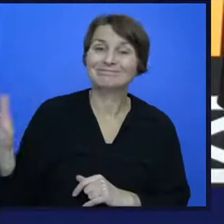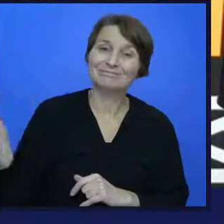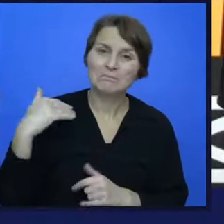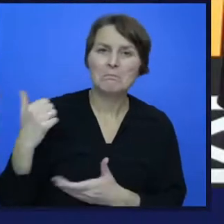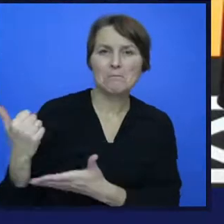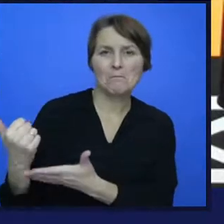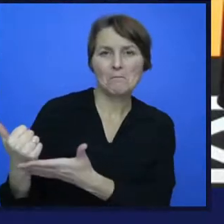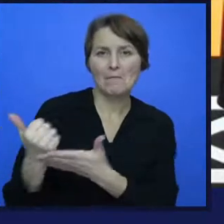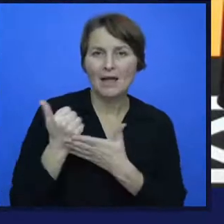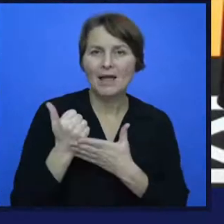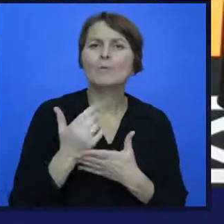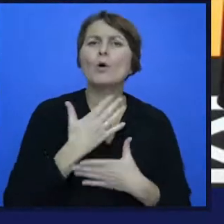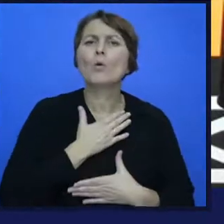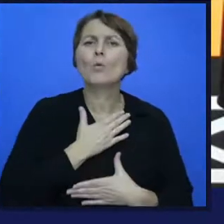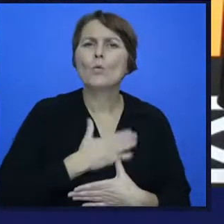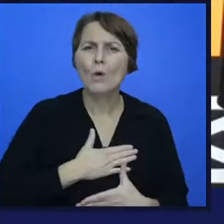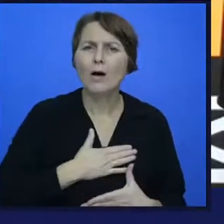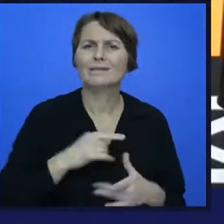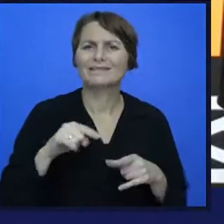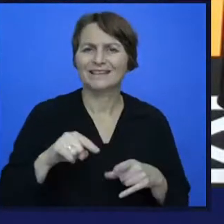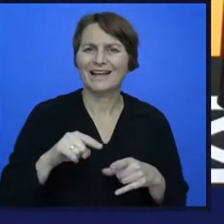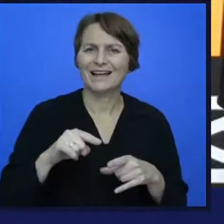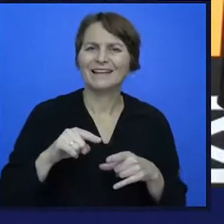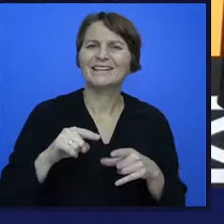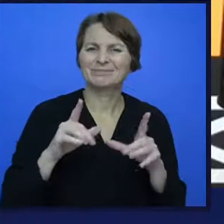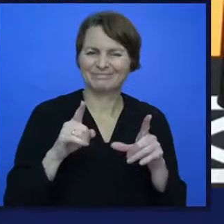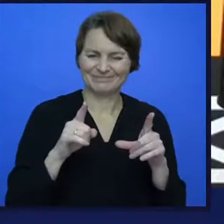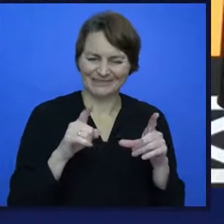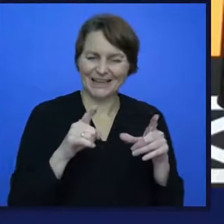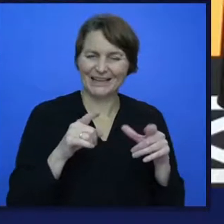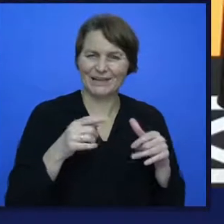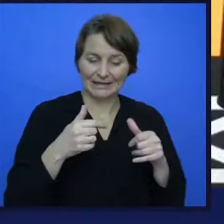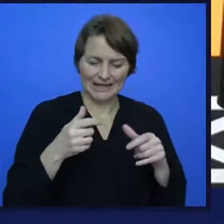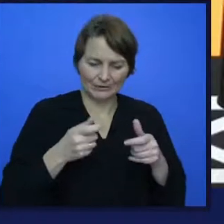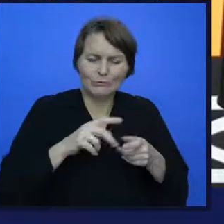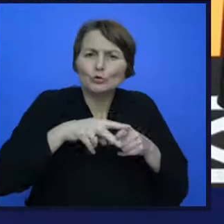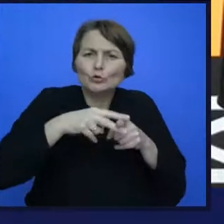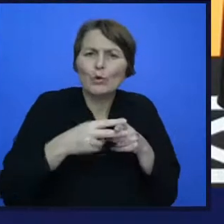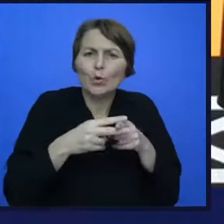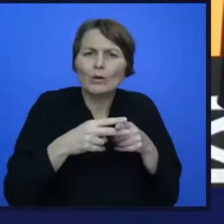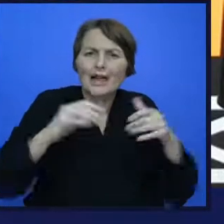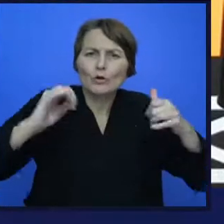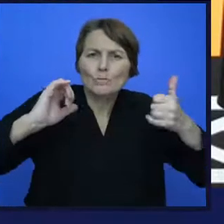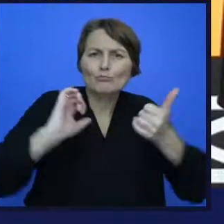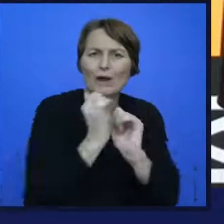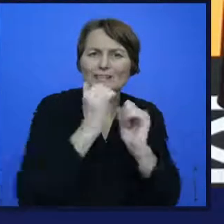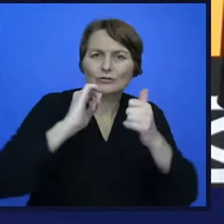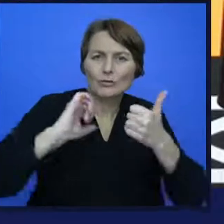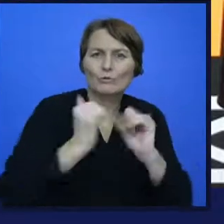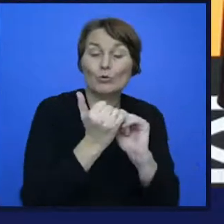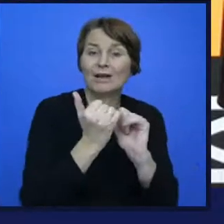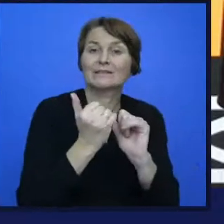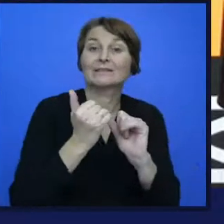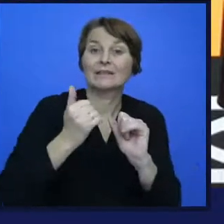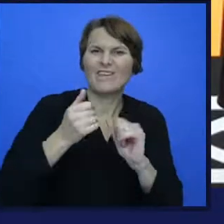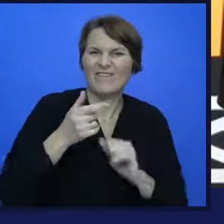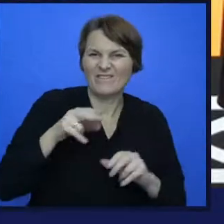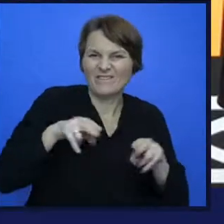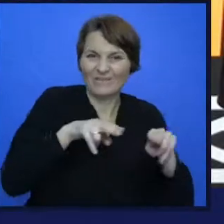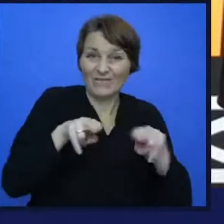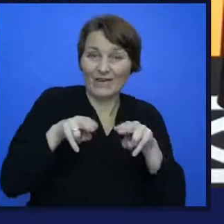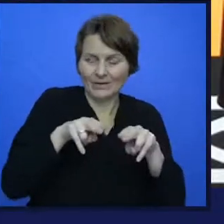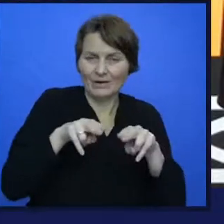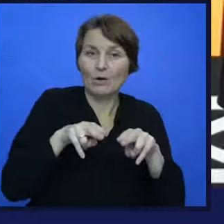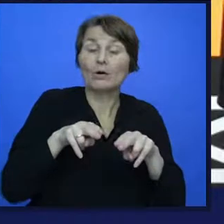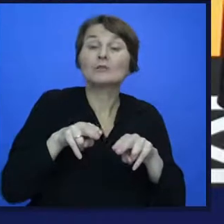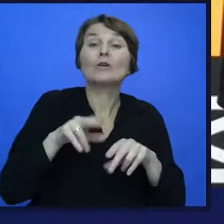a compression agent to compress the video stream, because right now there is no connectivity for these drones that's flying out there, and we have to wait till the drone comes